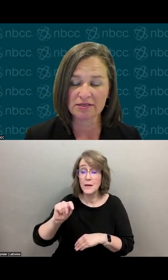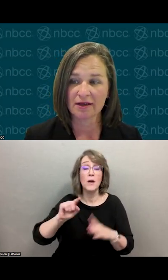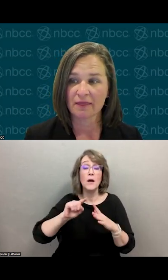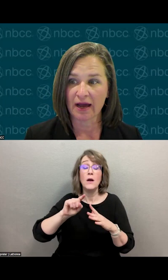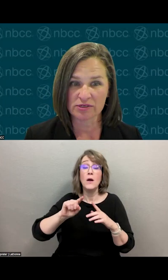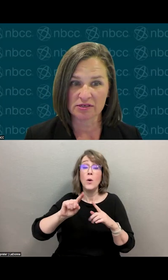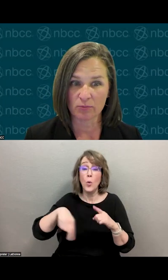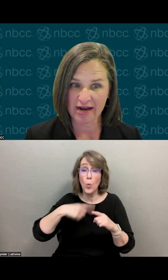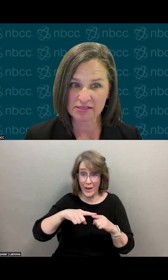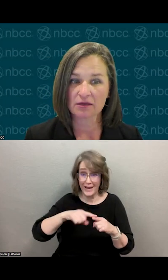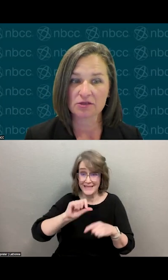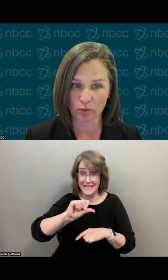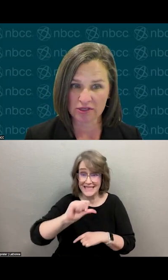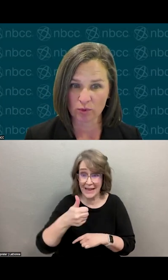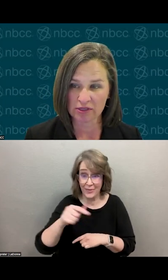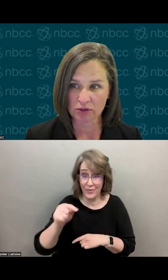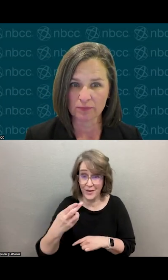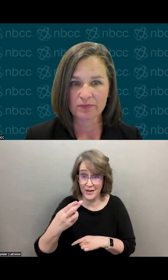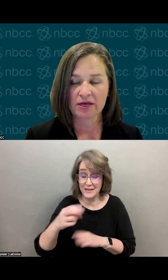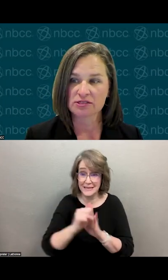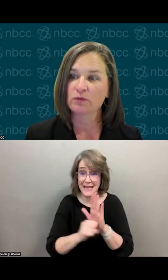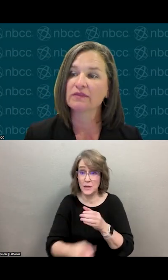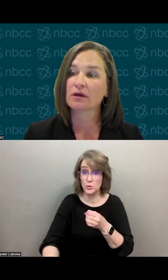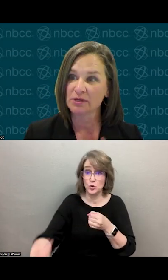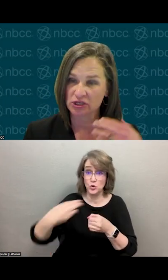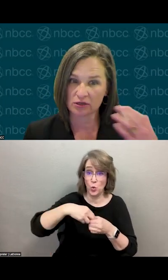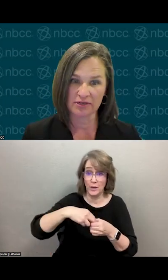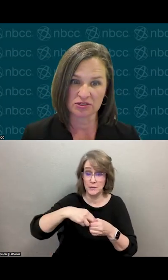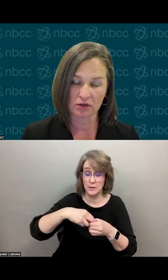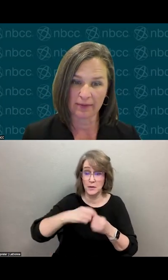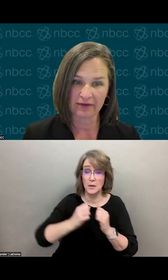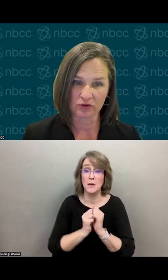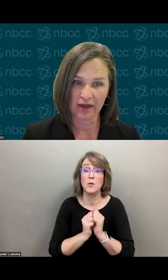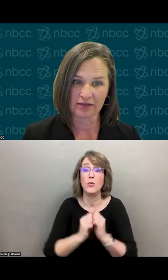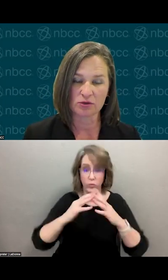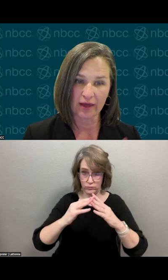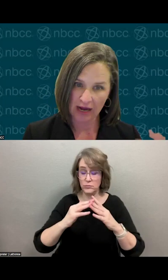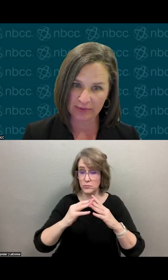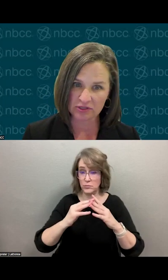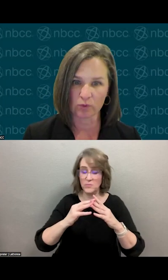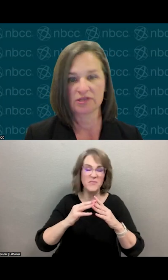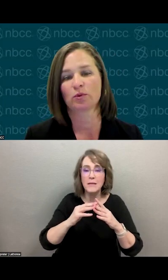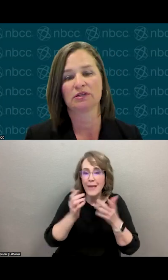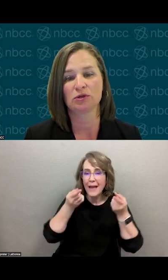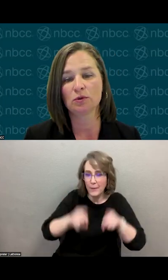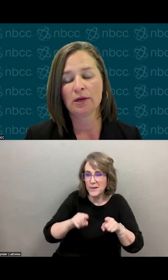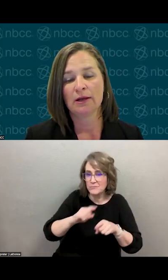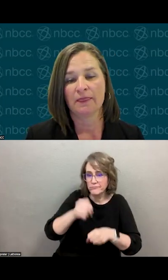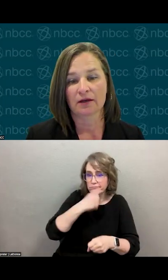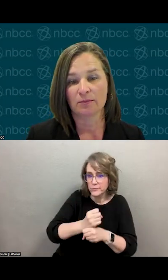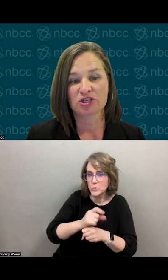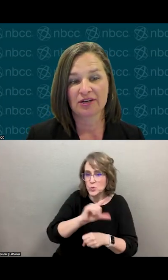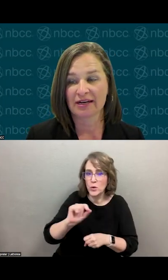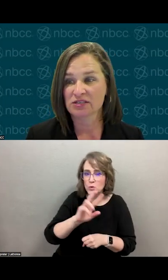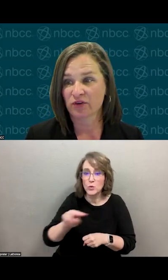joined. That was Nebraska in 2022. And so then the commission could be stood up after that. So that happened in 2022.